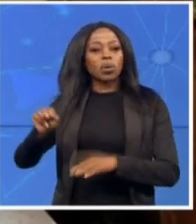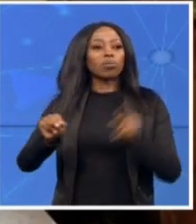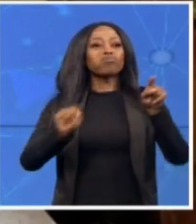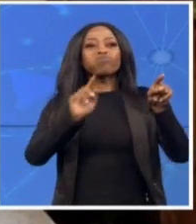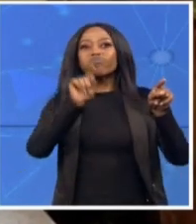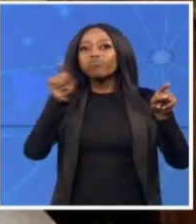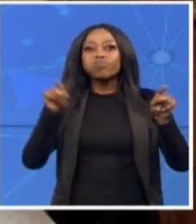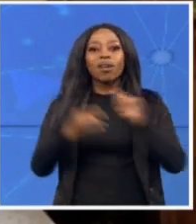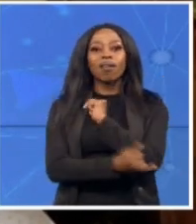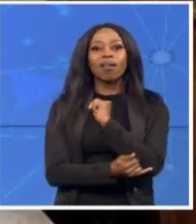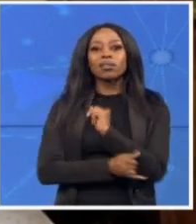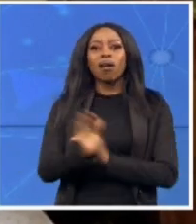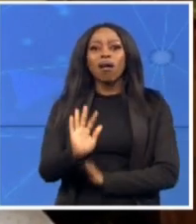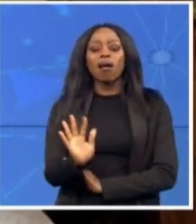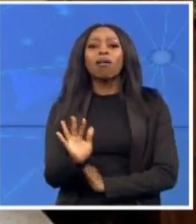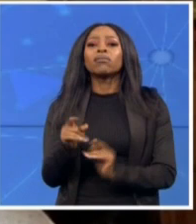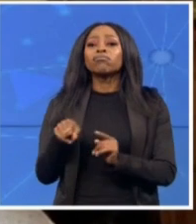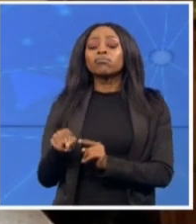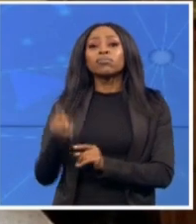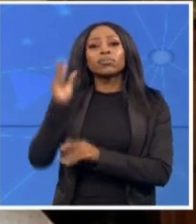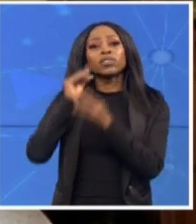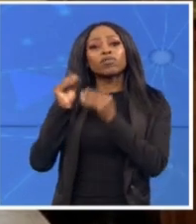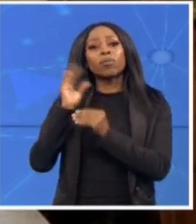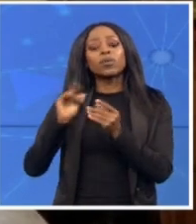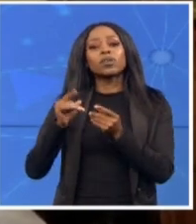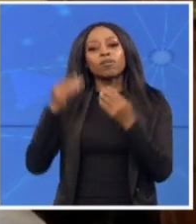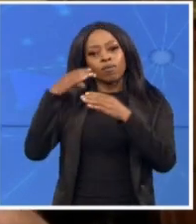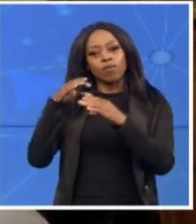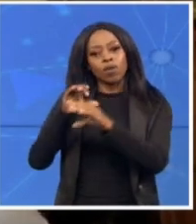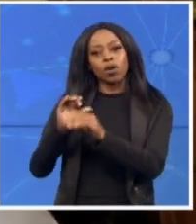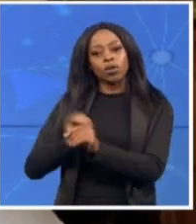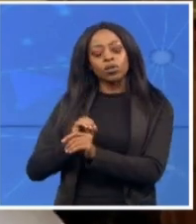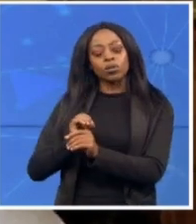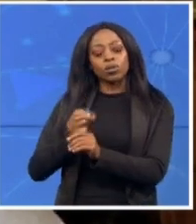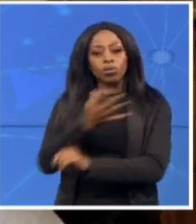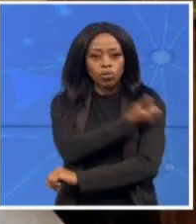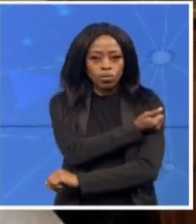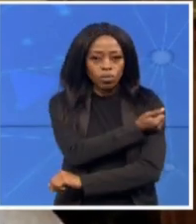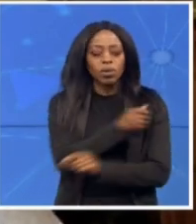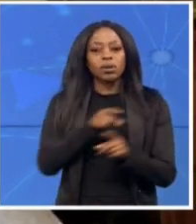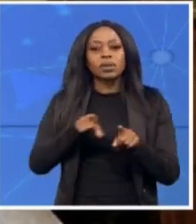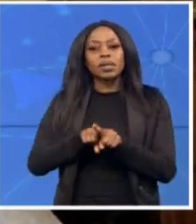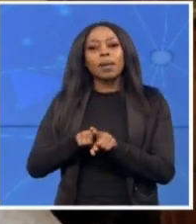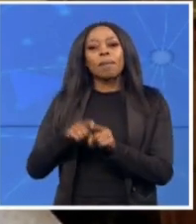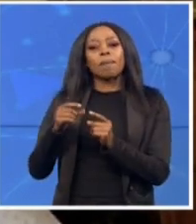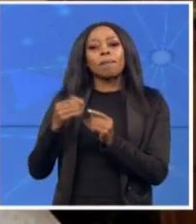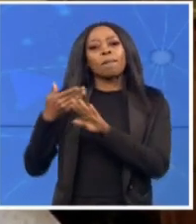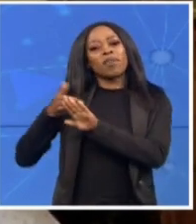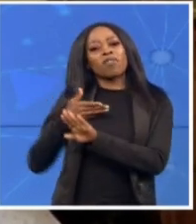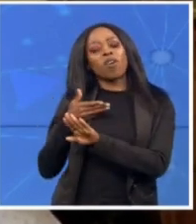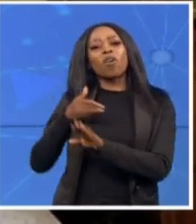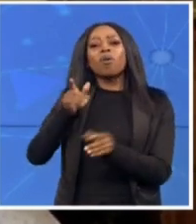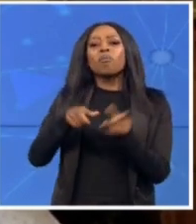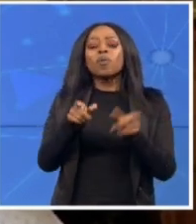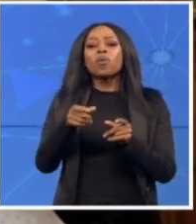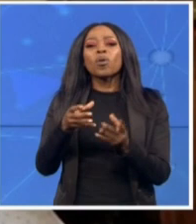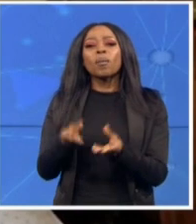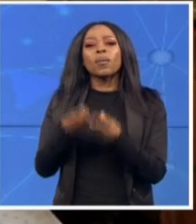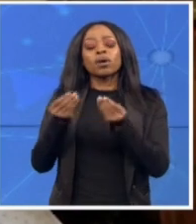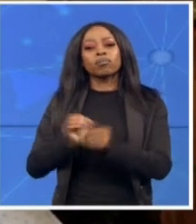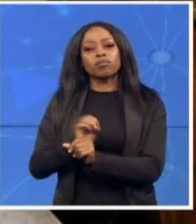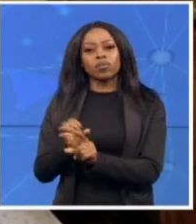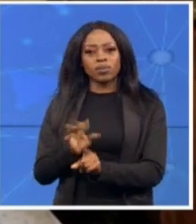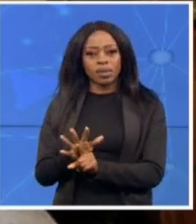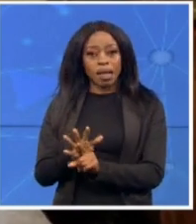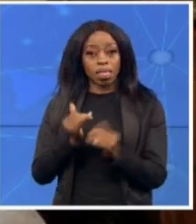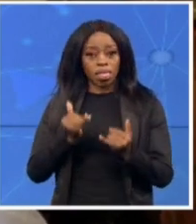of vaccinations and past infections, and how that has built up our ability to deal with this fourth wave